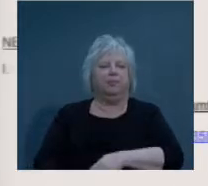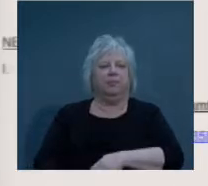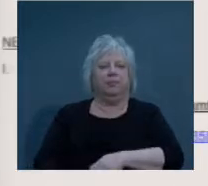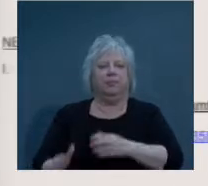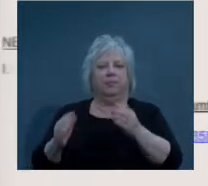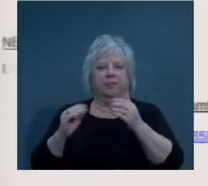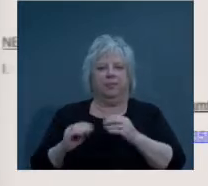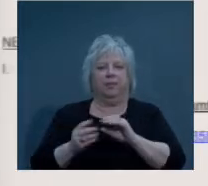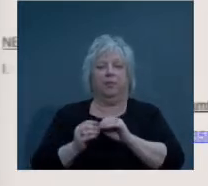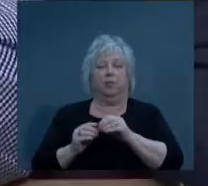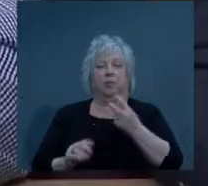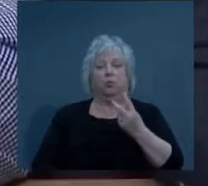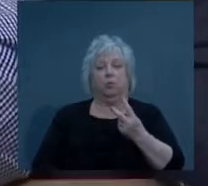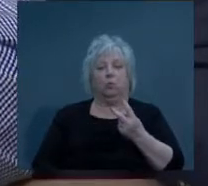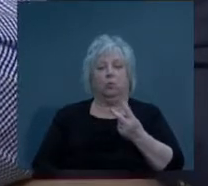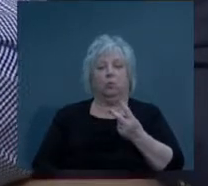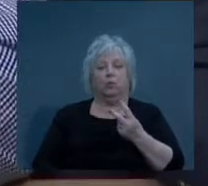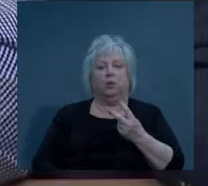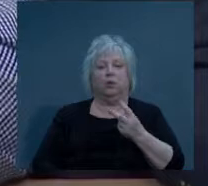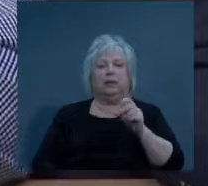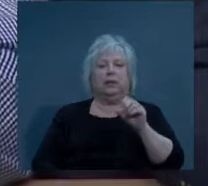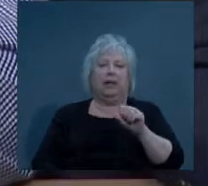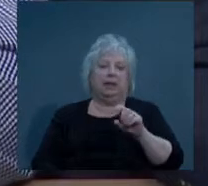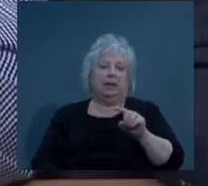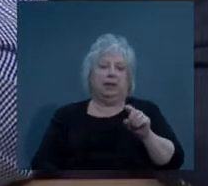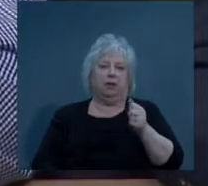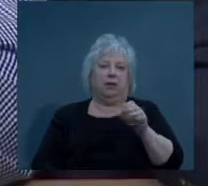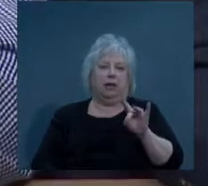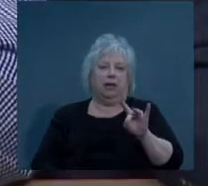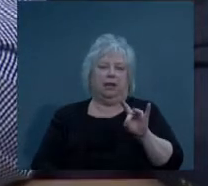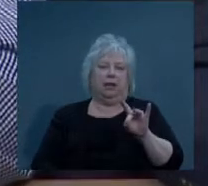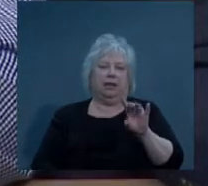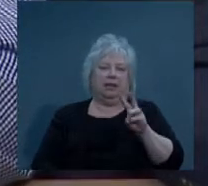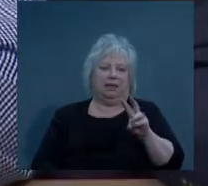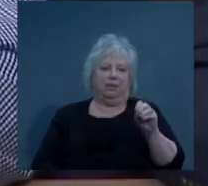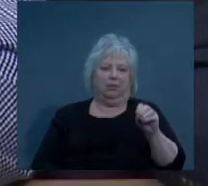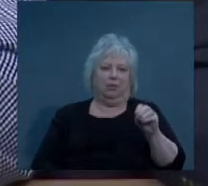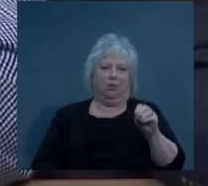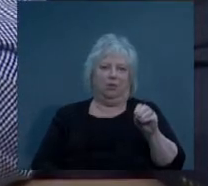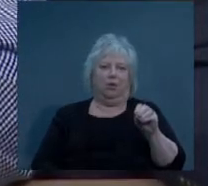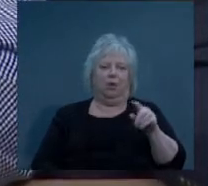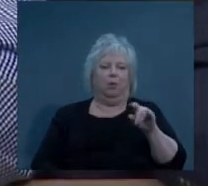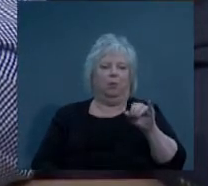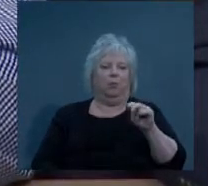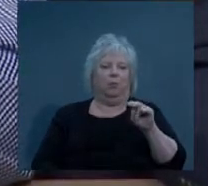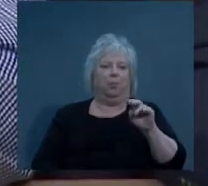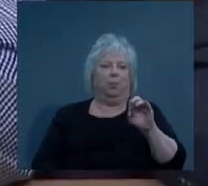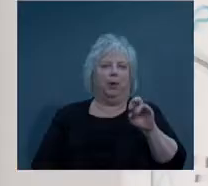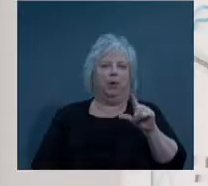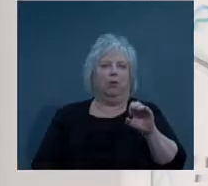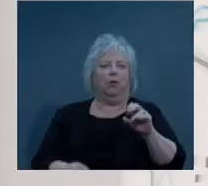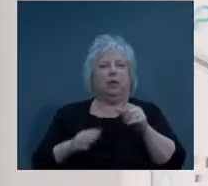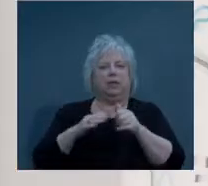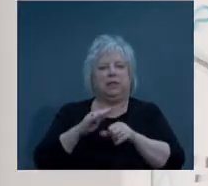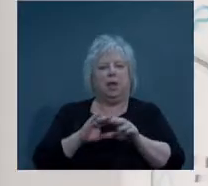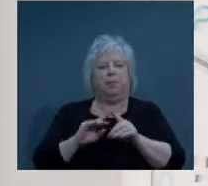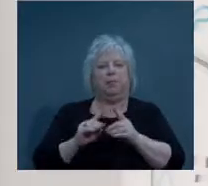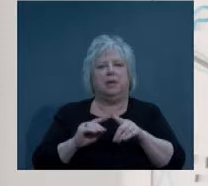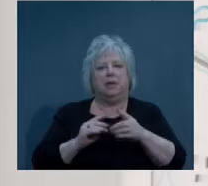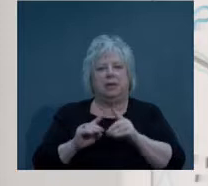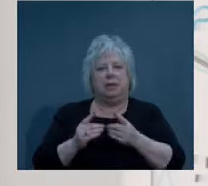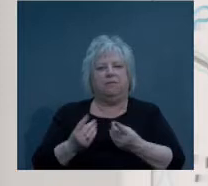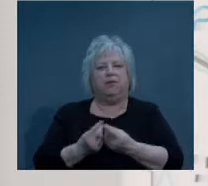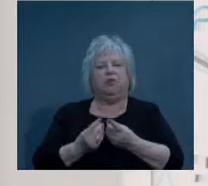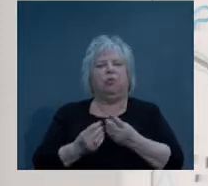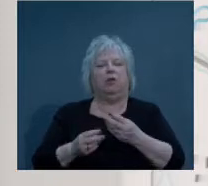Item 2, file S-1860, Pinnacle Subdivision Preliminary Plat located